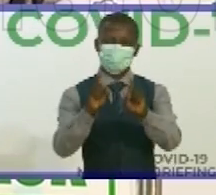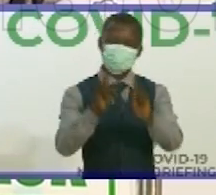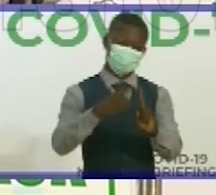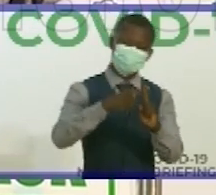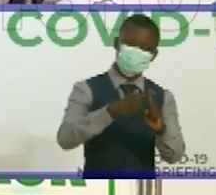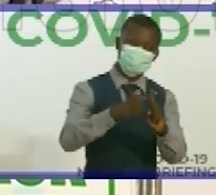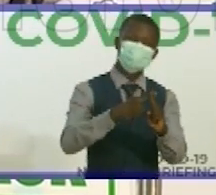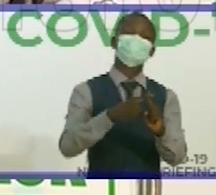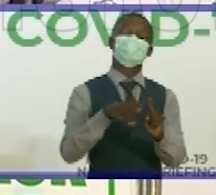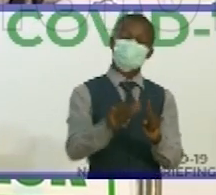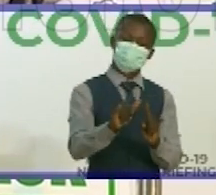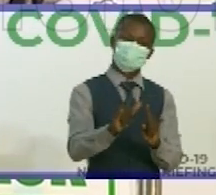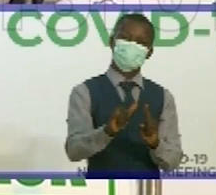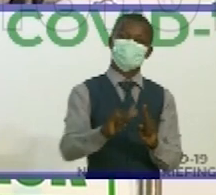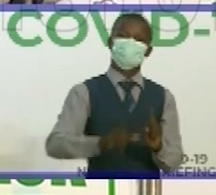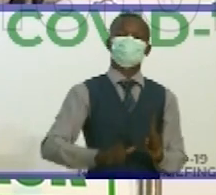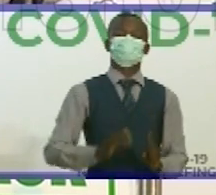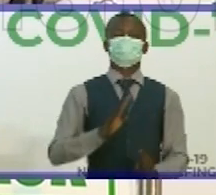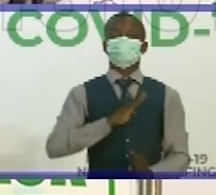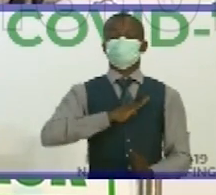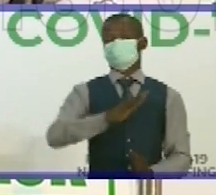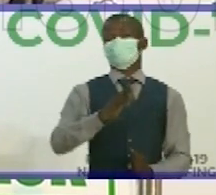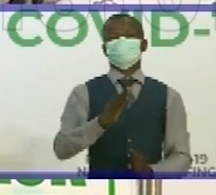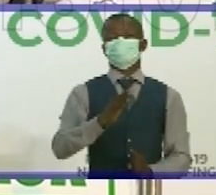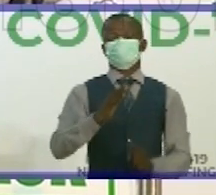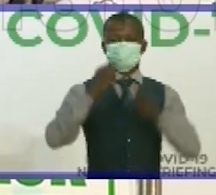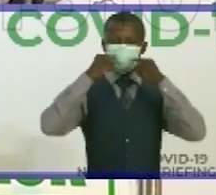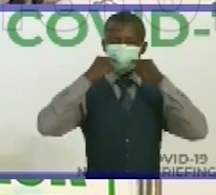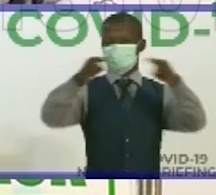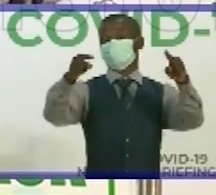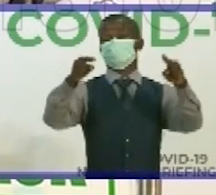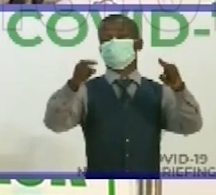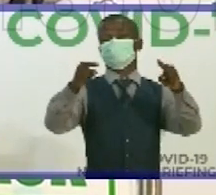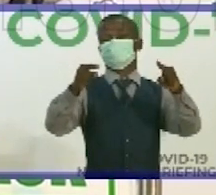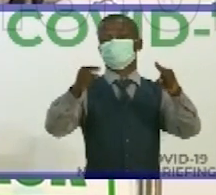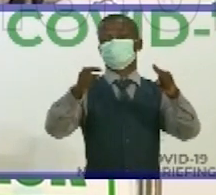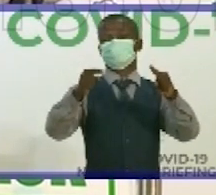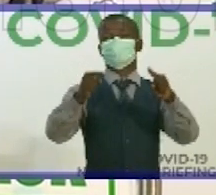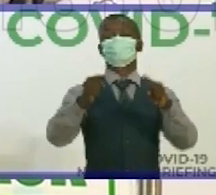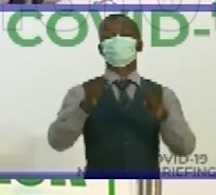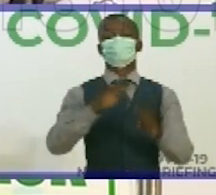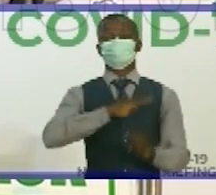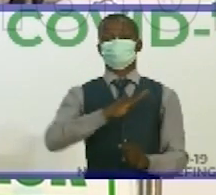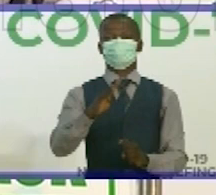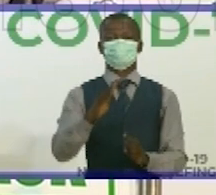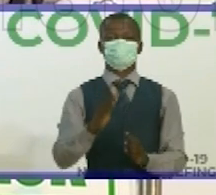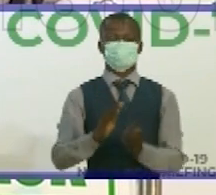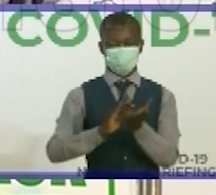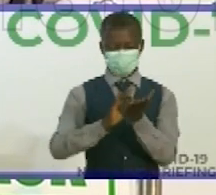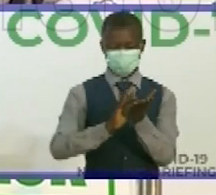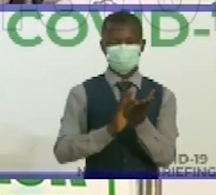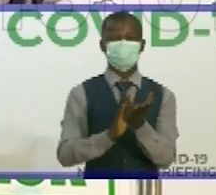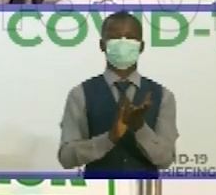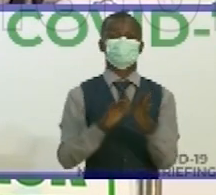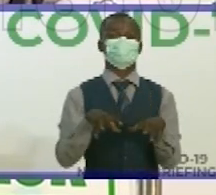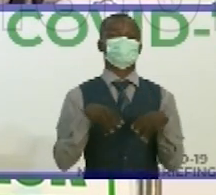declare it and entrust themselves to prescribed treatment. They do